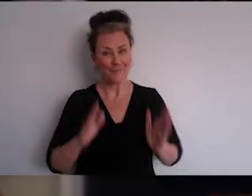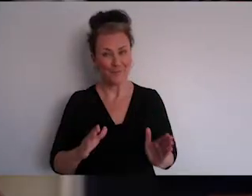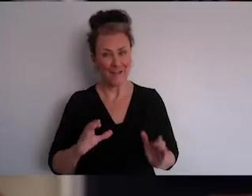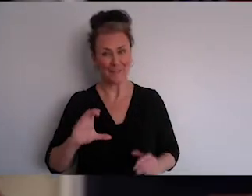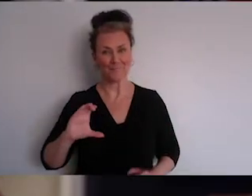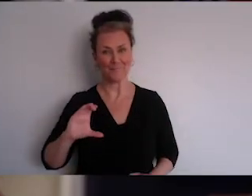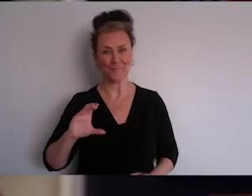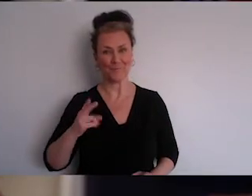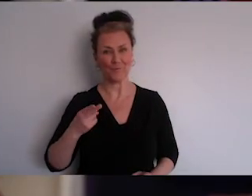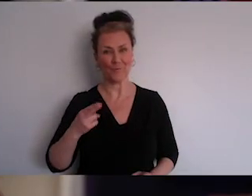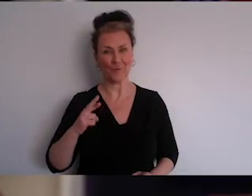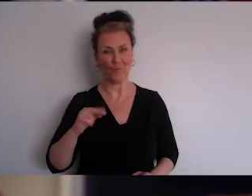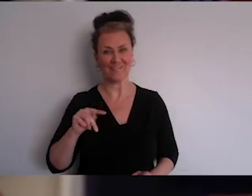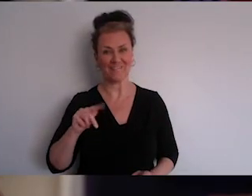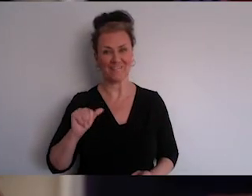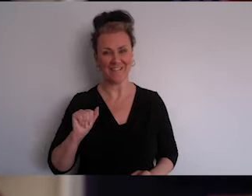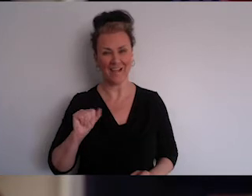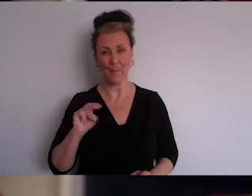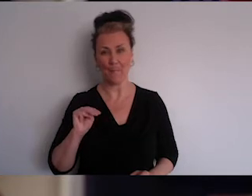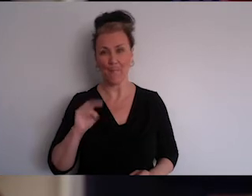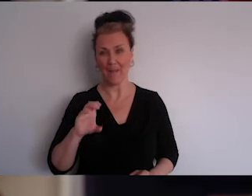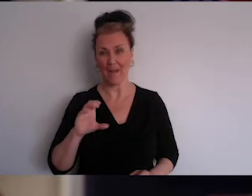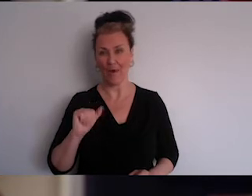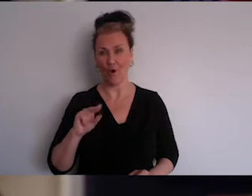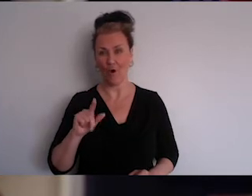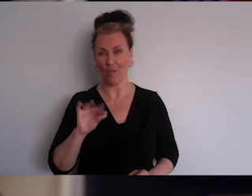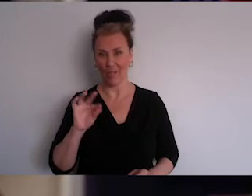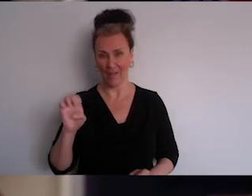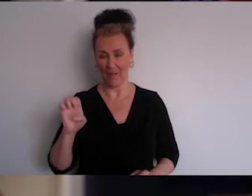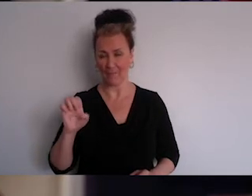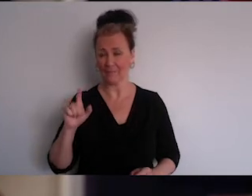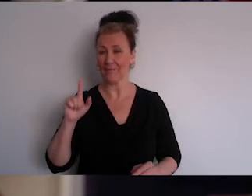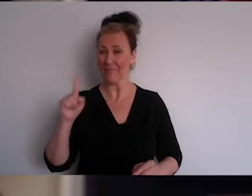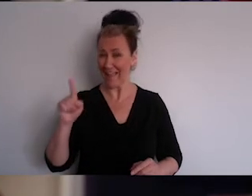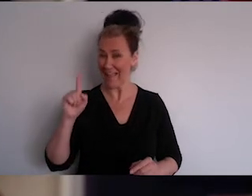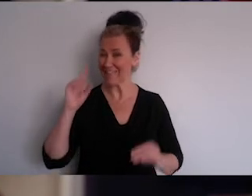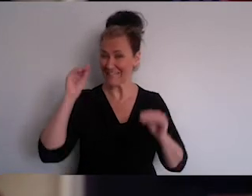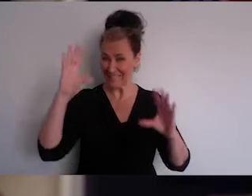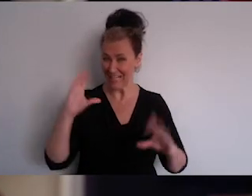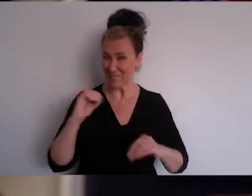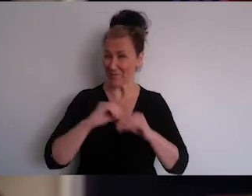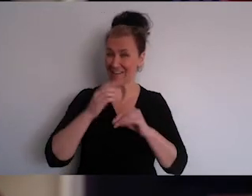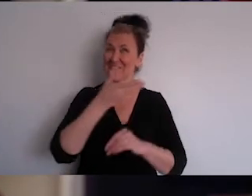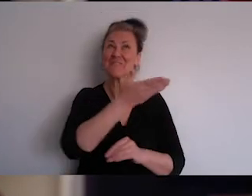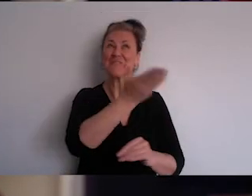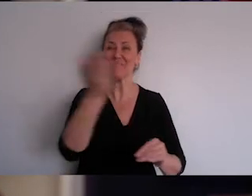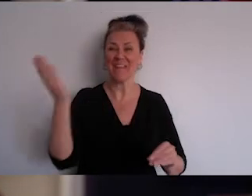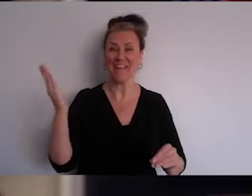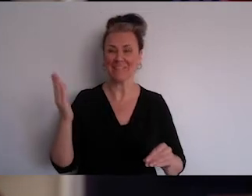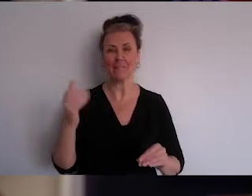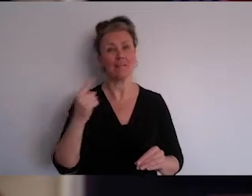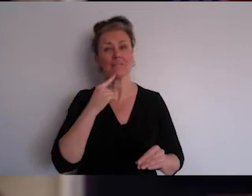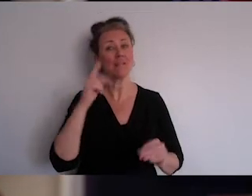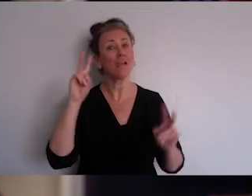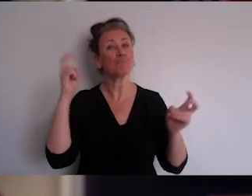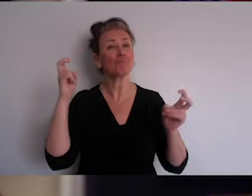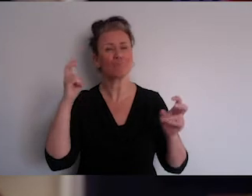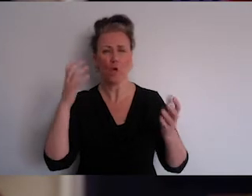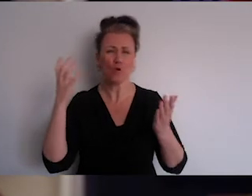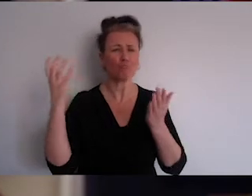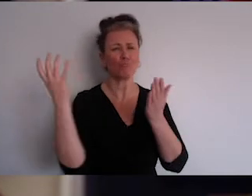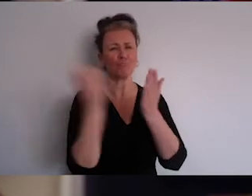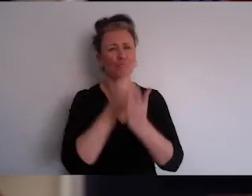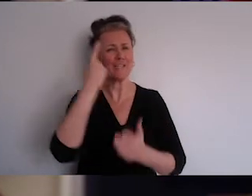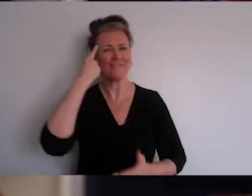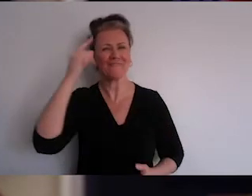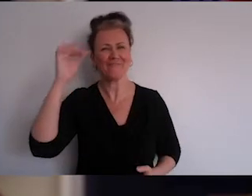Astronaut Krista McAuliffe, America's teacher in space, said, "Reach for it. Push yourself as far as you